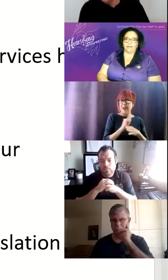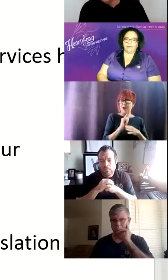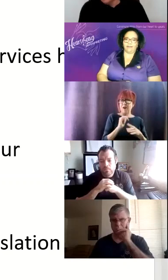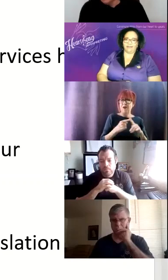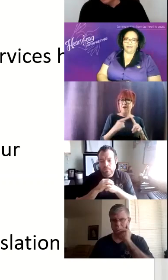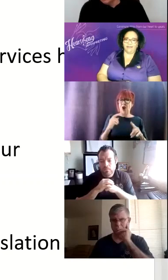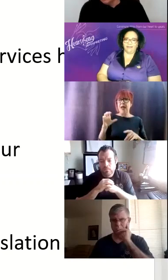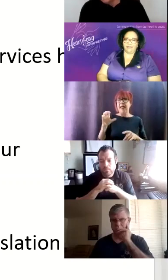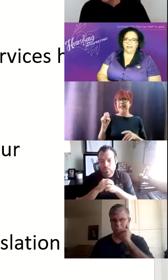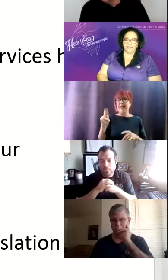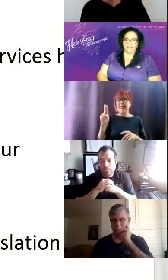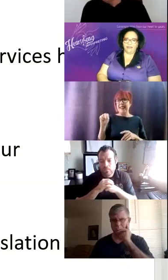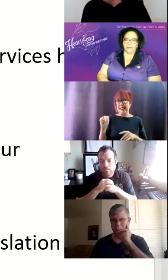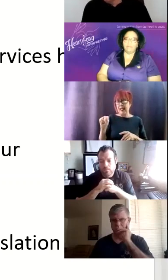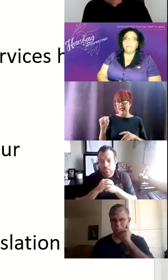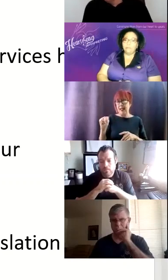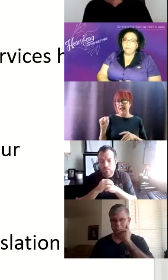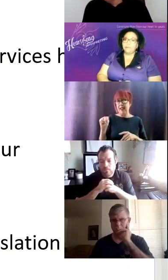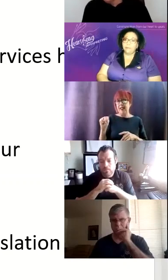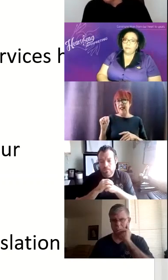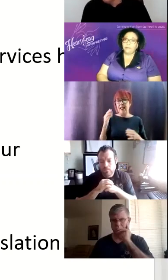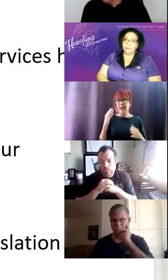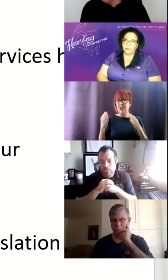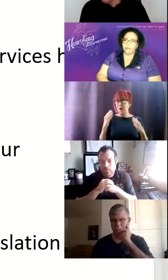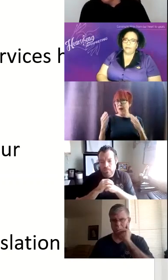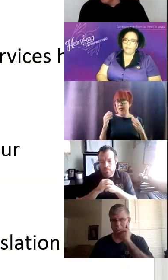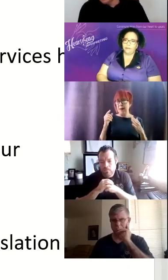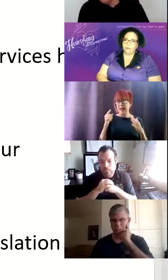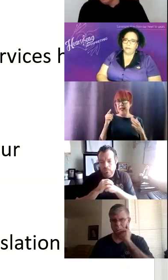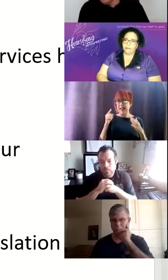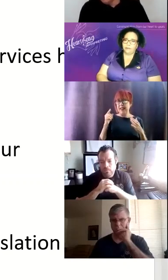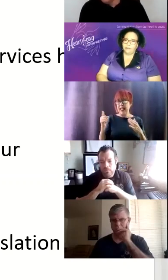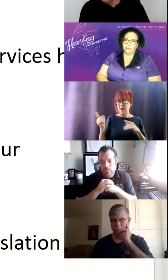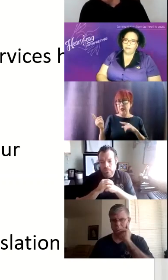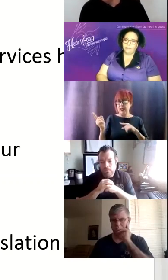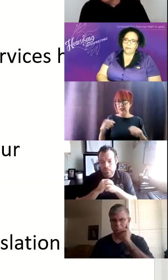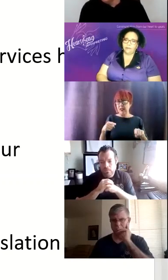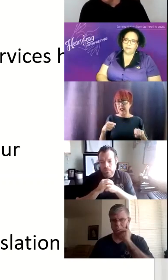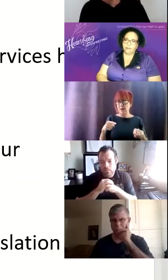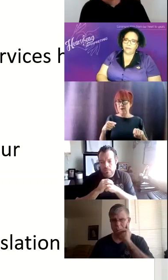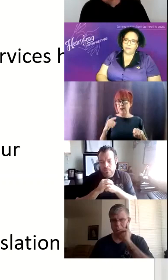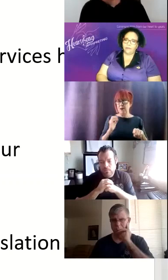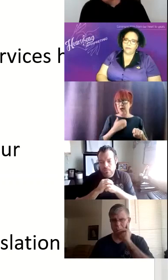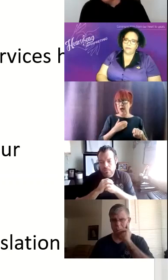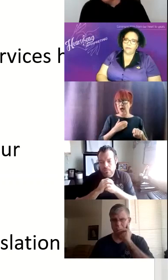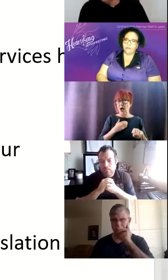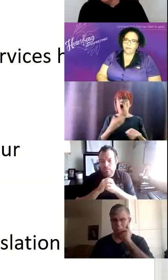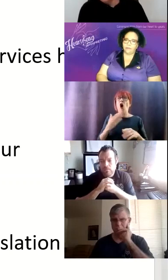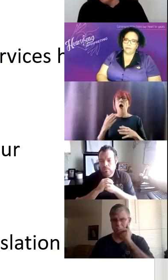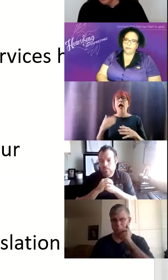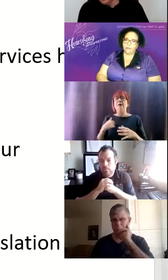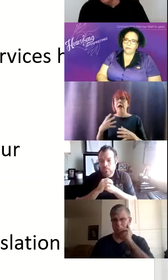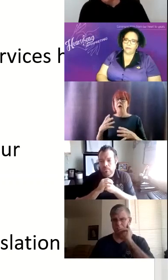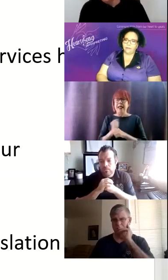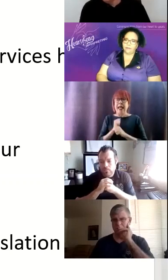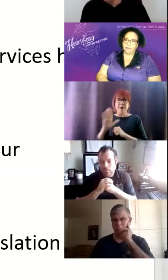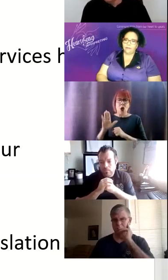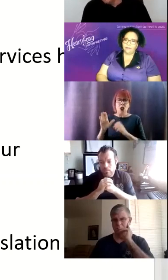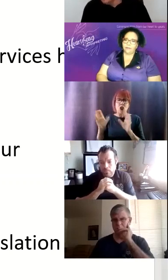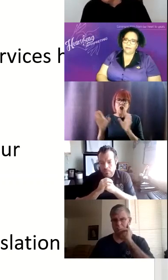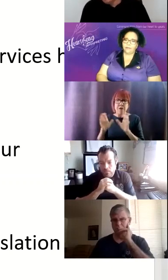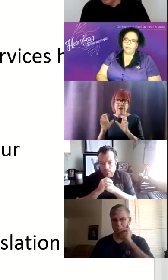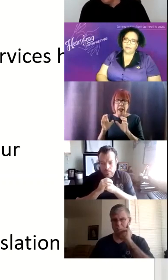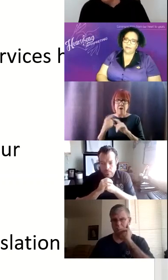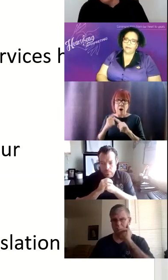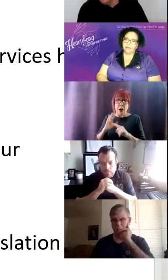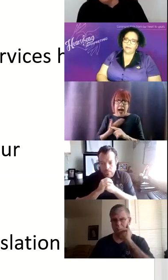University at Northridge. So they may have gone through our program for the certificate, but moved on for further training. And in this